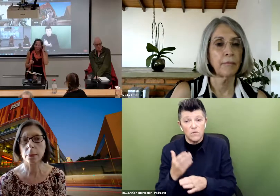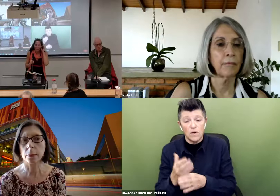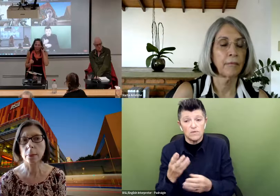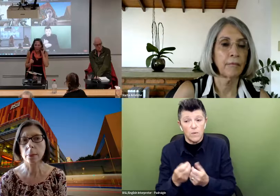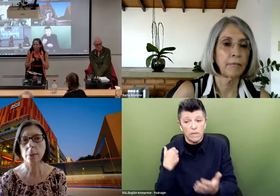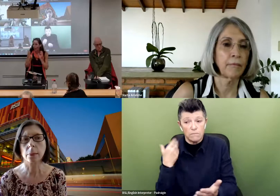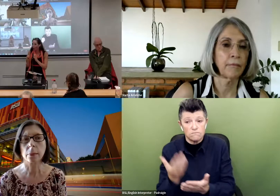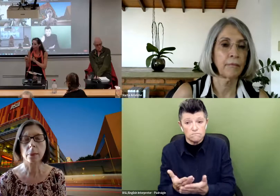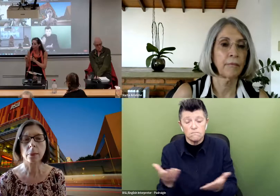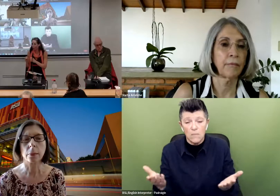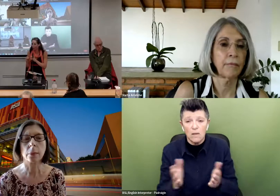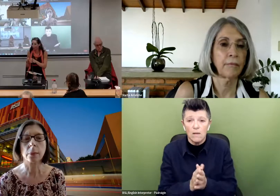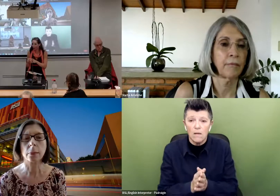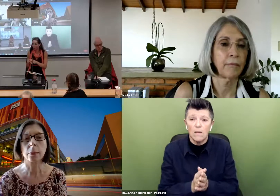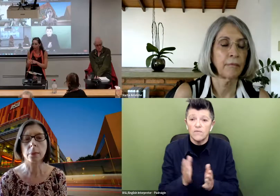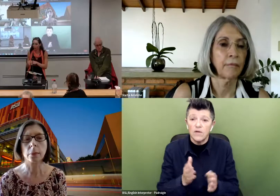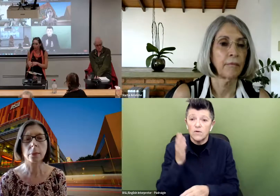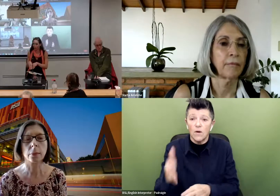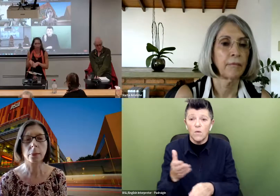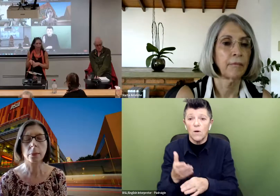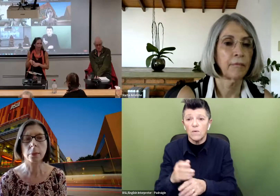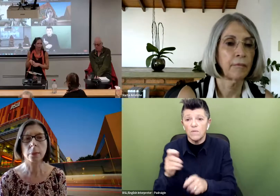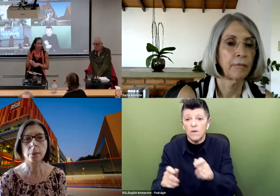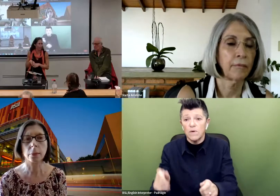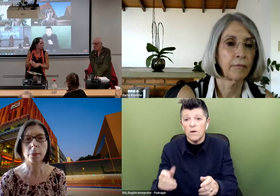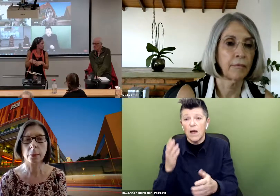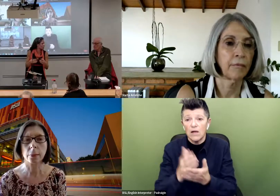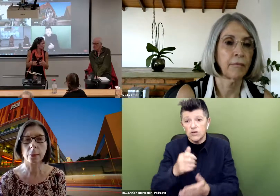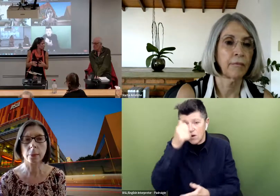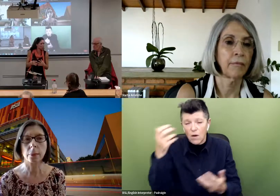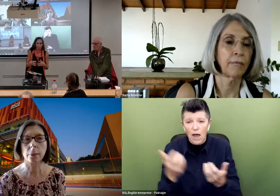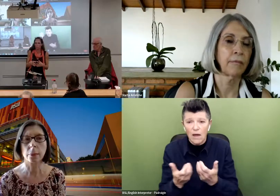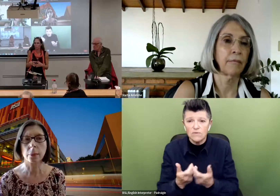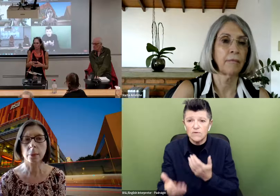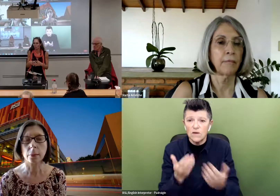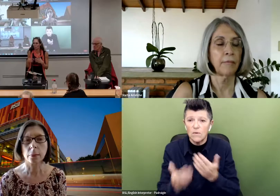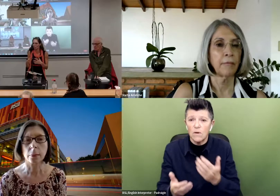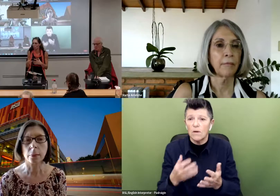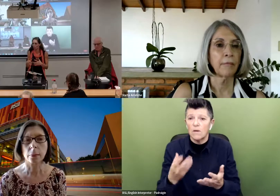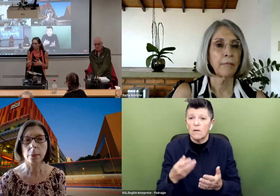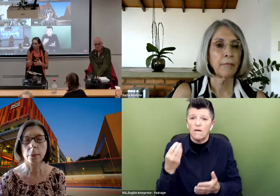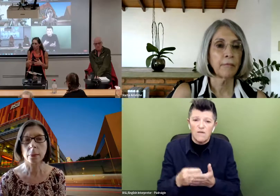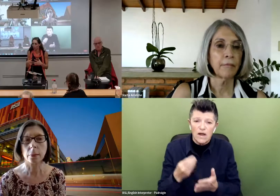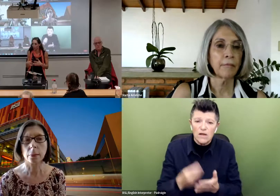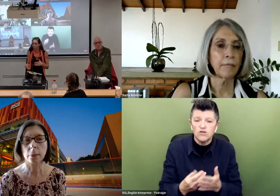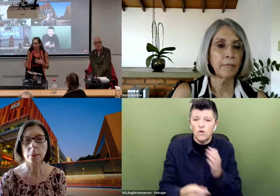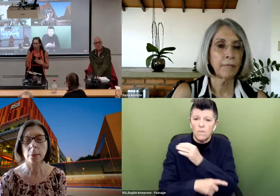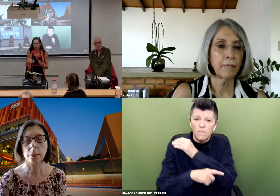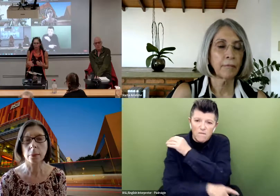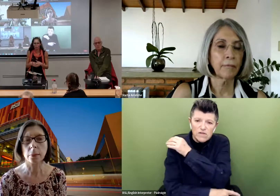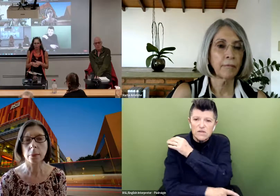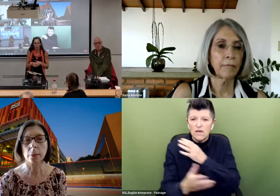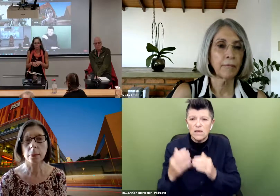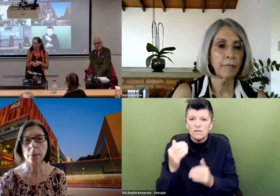that then you go and work with people who actually know how to deal with, like a kind of financial poverty and deprivation or lack of financial literacy, and